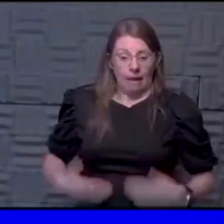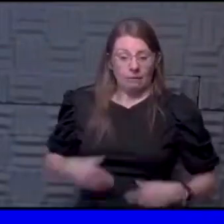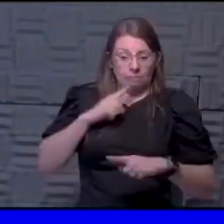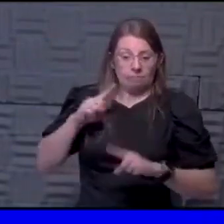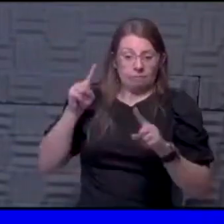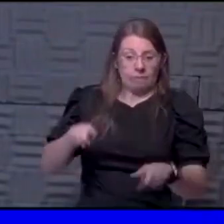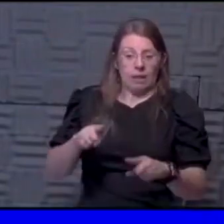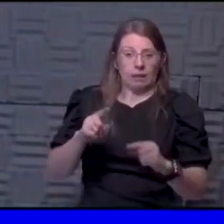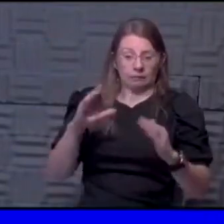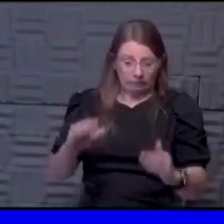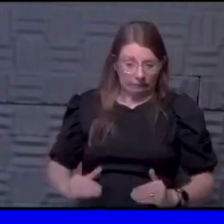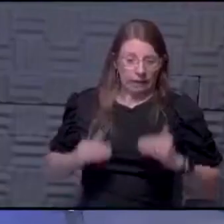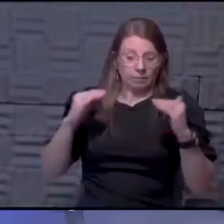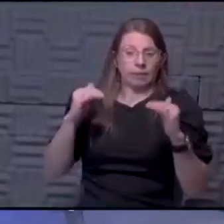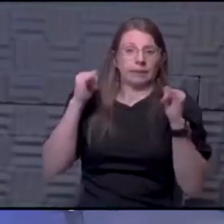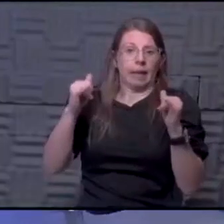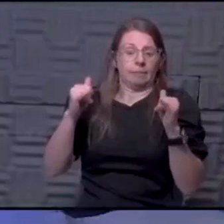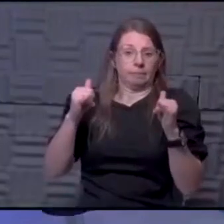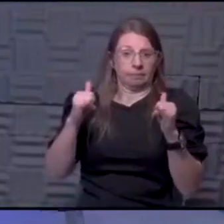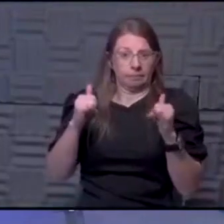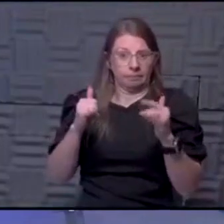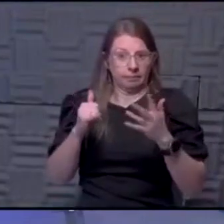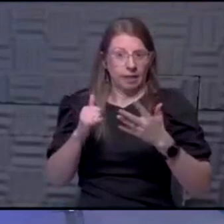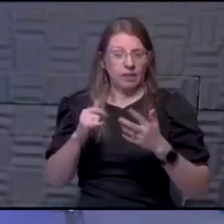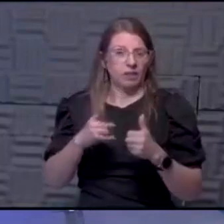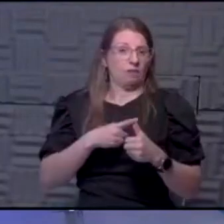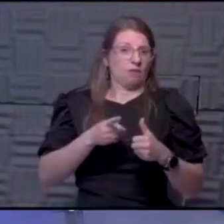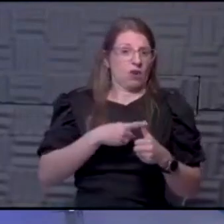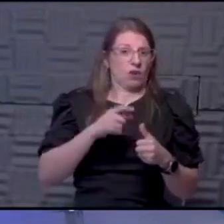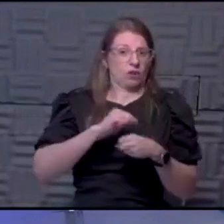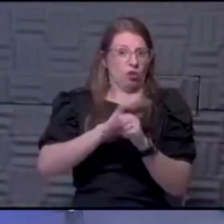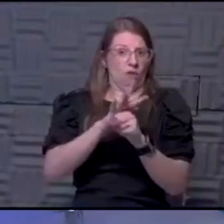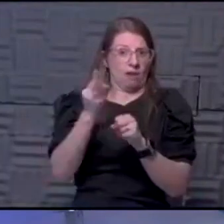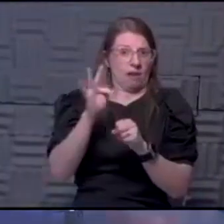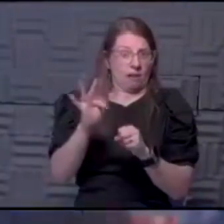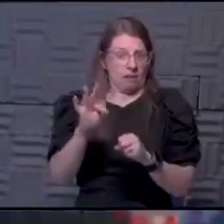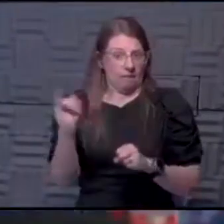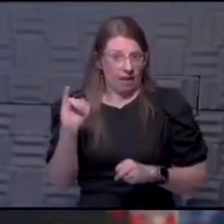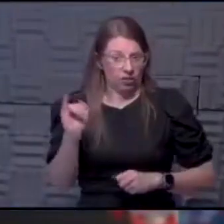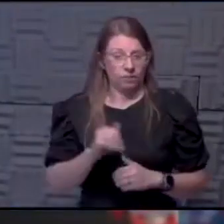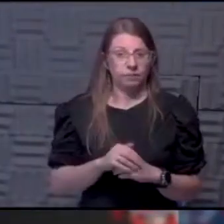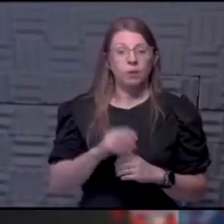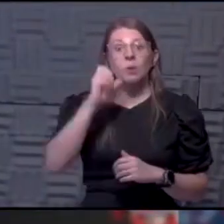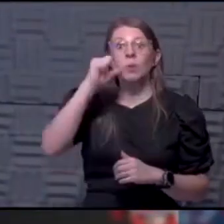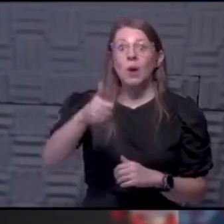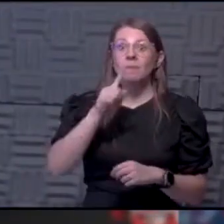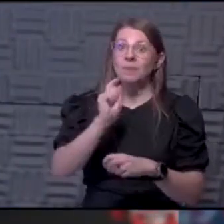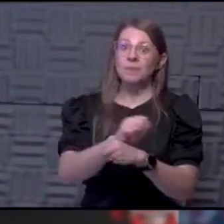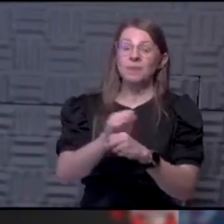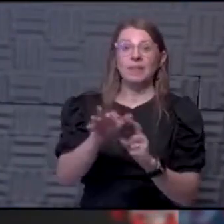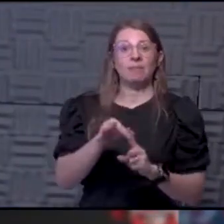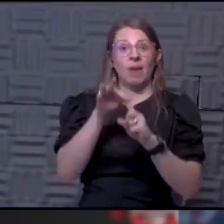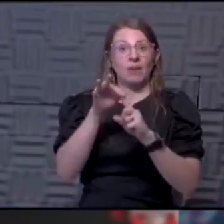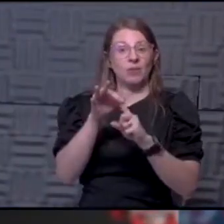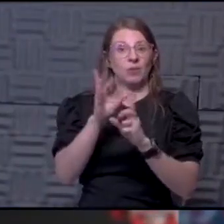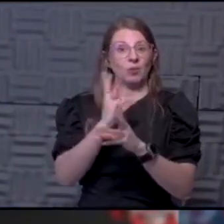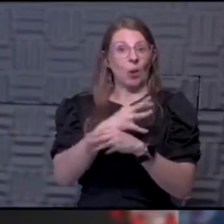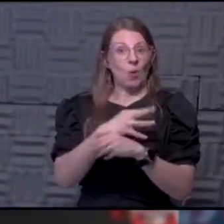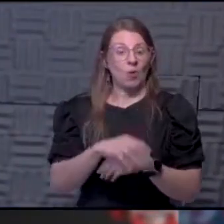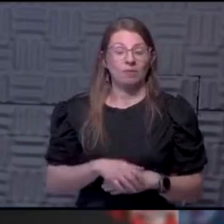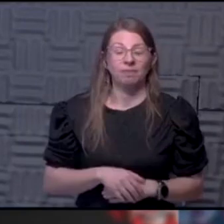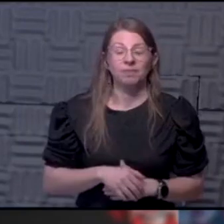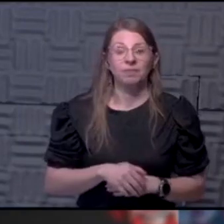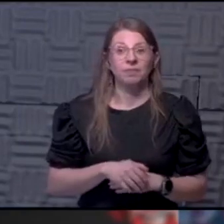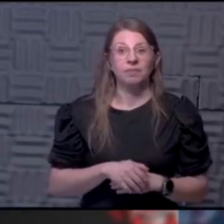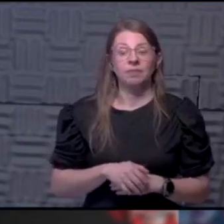to the original ones. All right. Hey, tomorrow is actually a really special show.